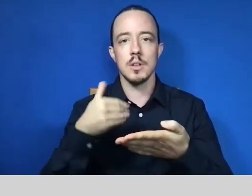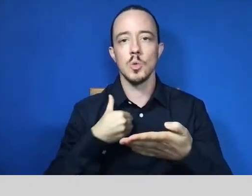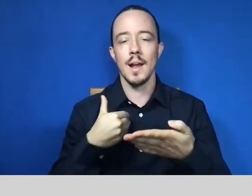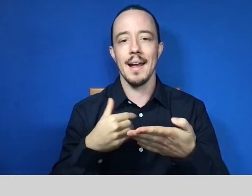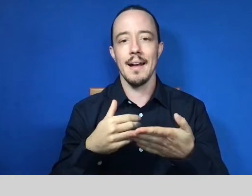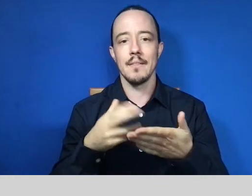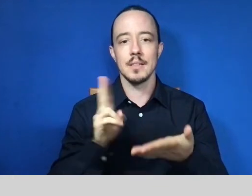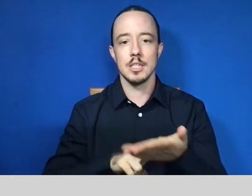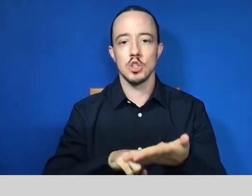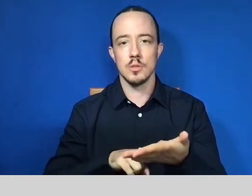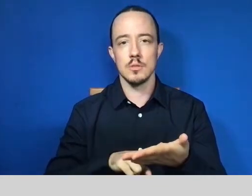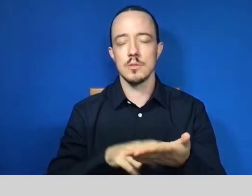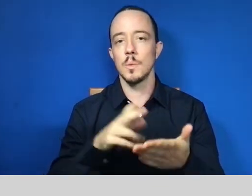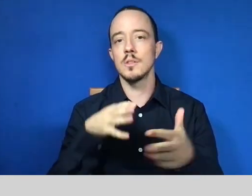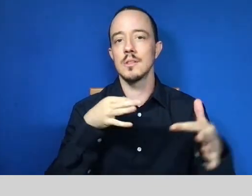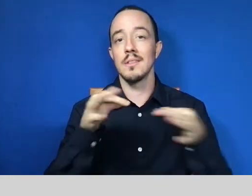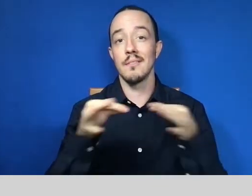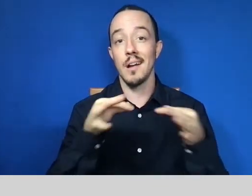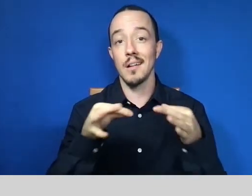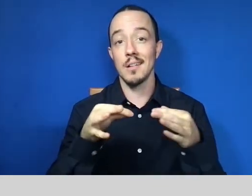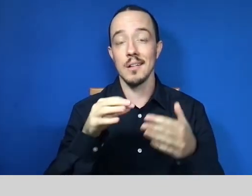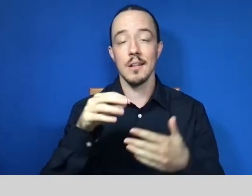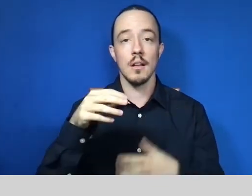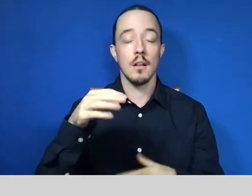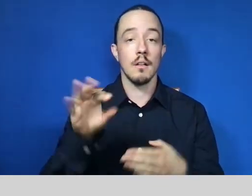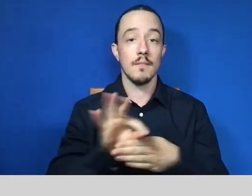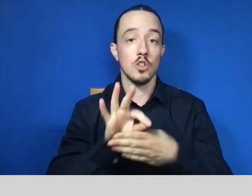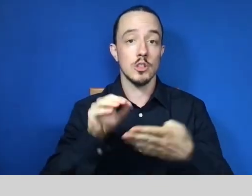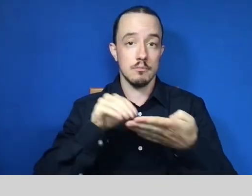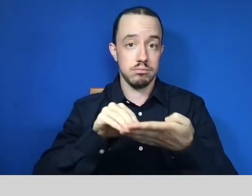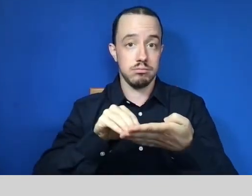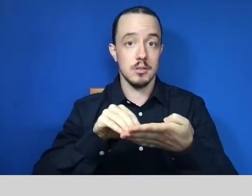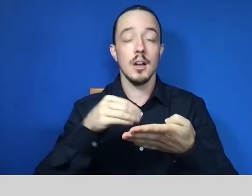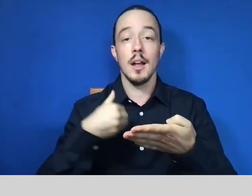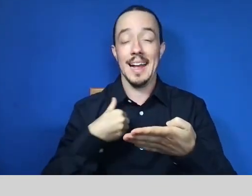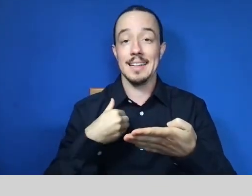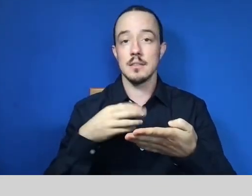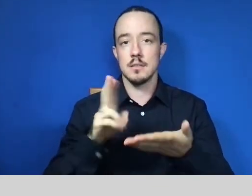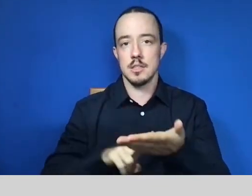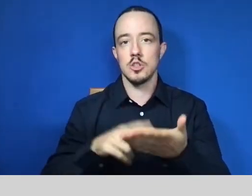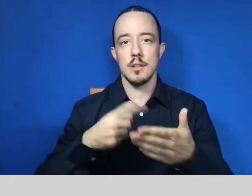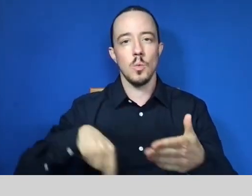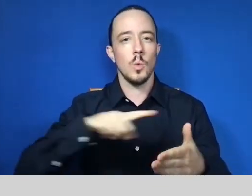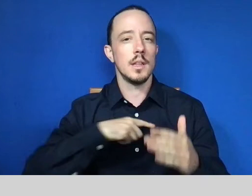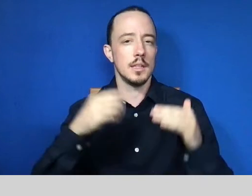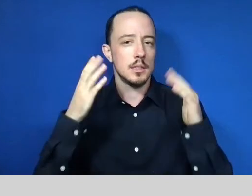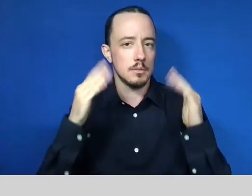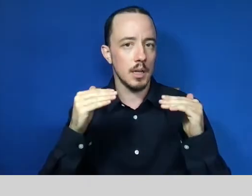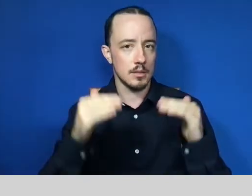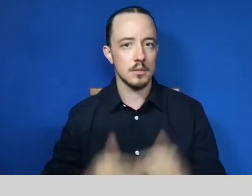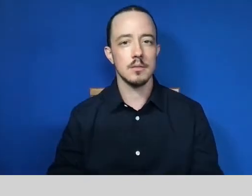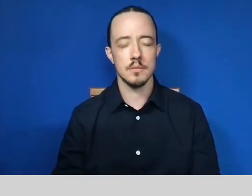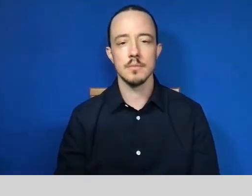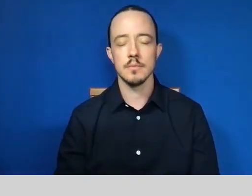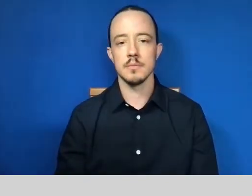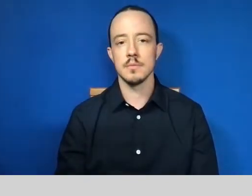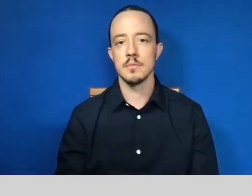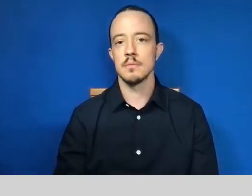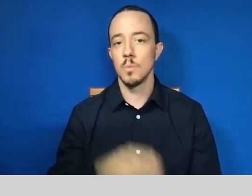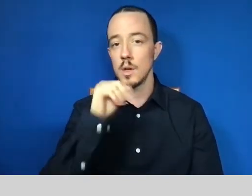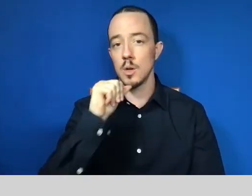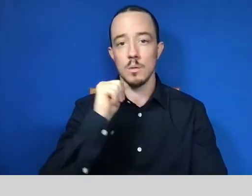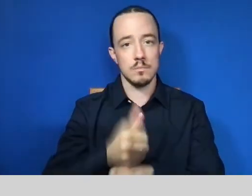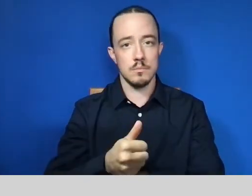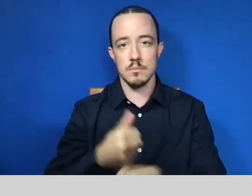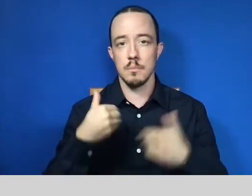the following signature. So we just define a function that has the signature that we expect. We do not